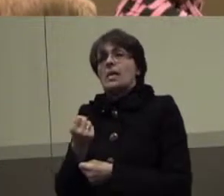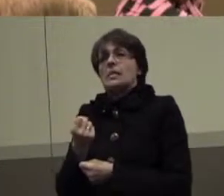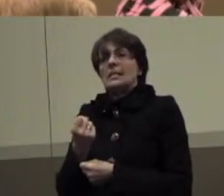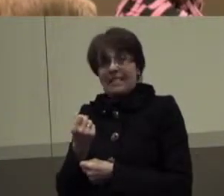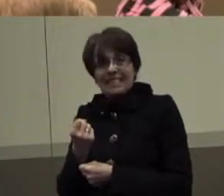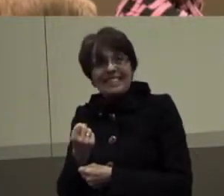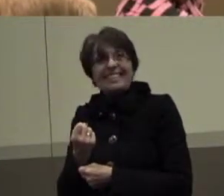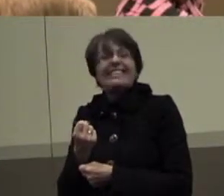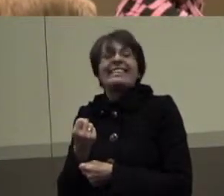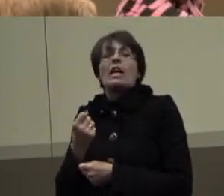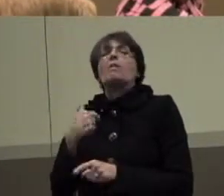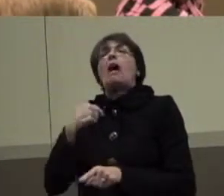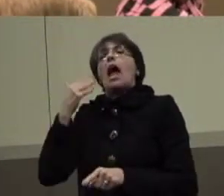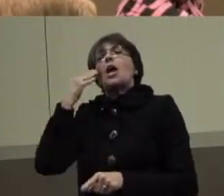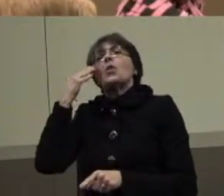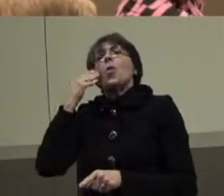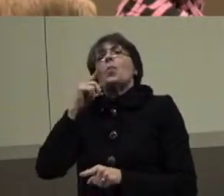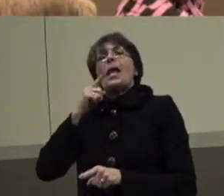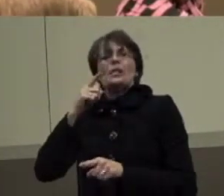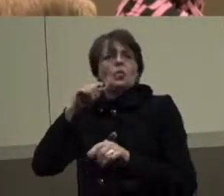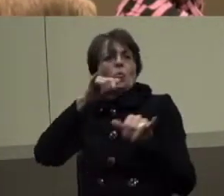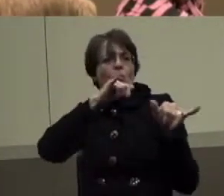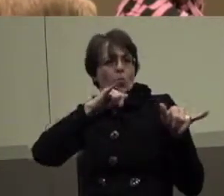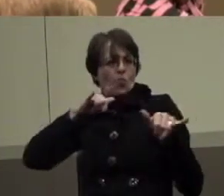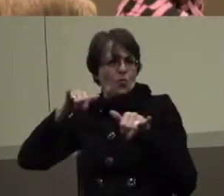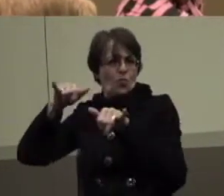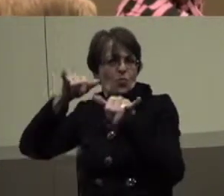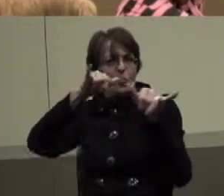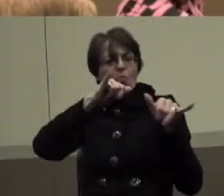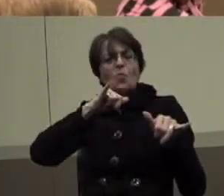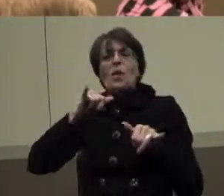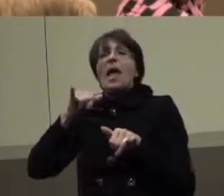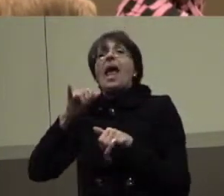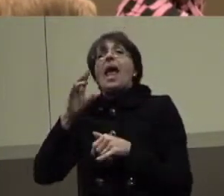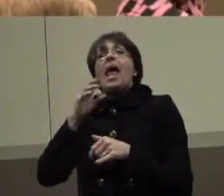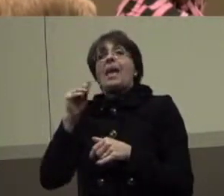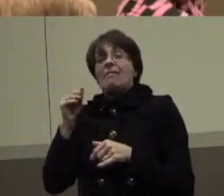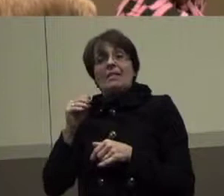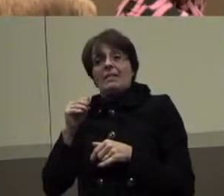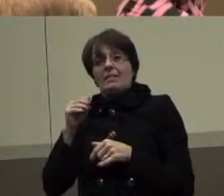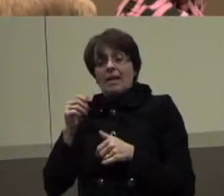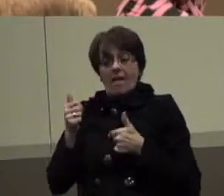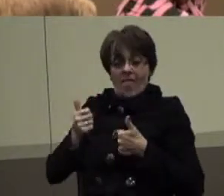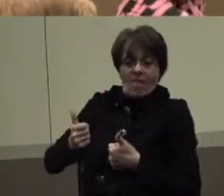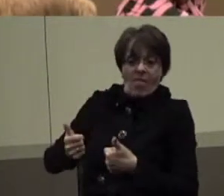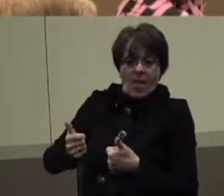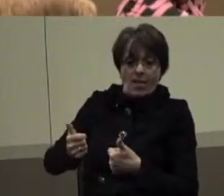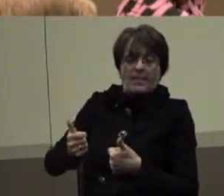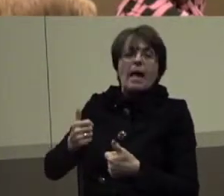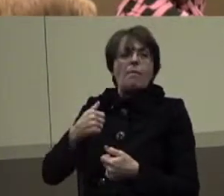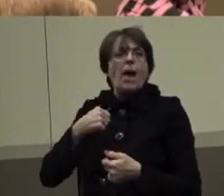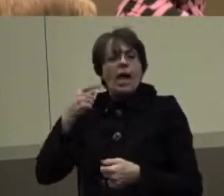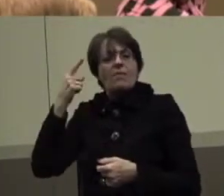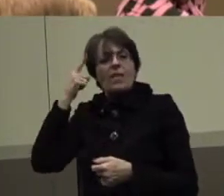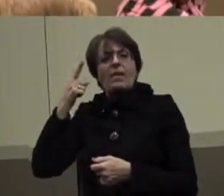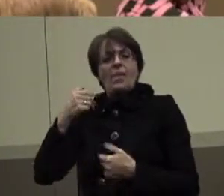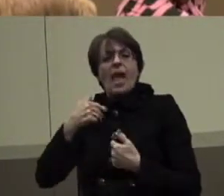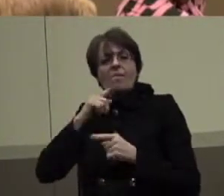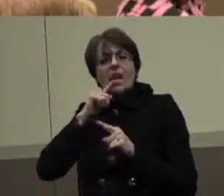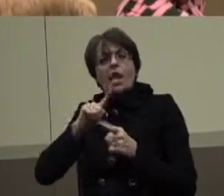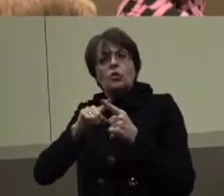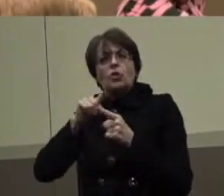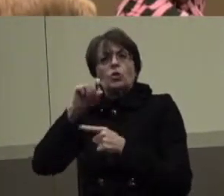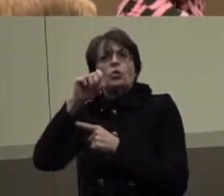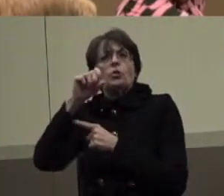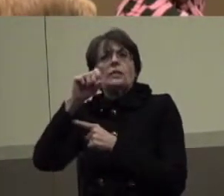like, all right, I know the answer, we have the same answer, we're on the same page. And then, if they have the thumbs up, then I think that they know they have an answer to give